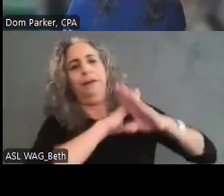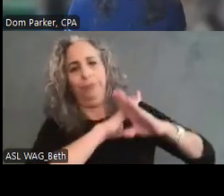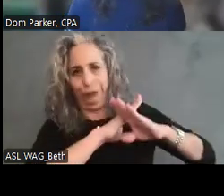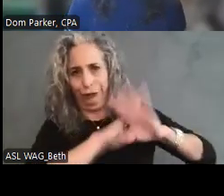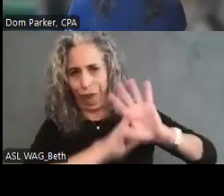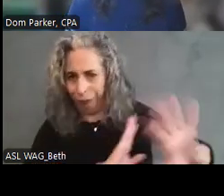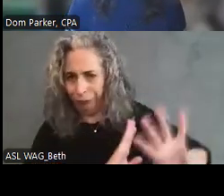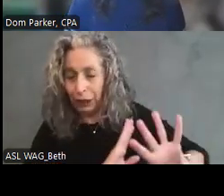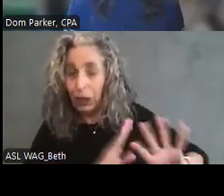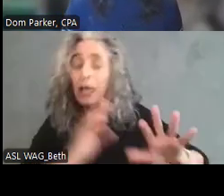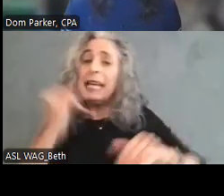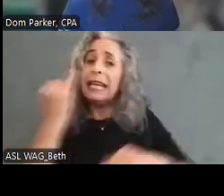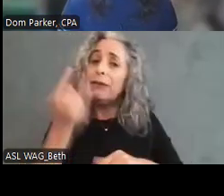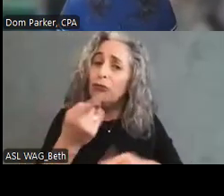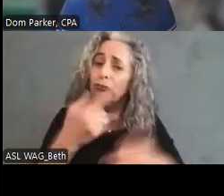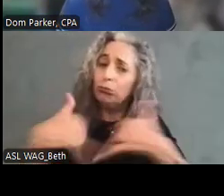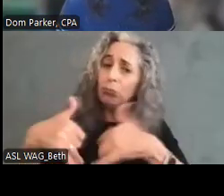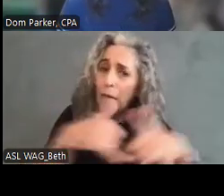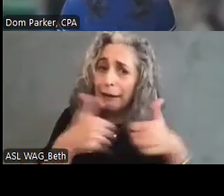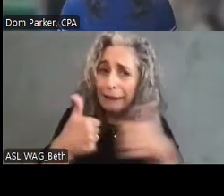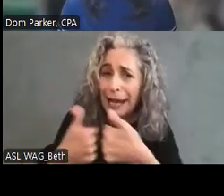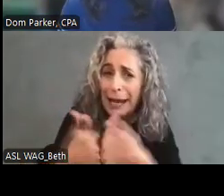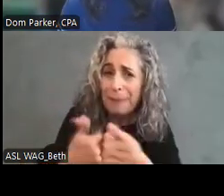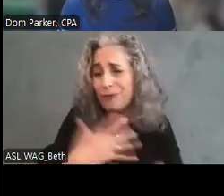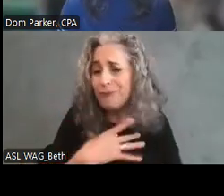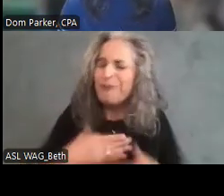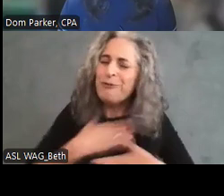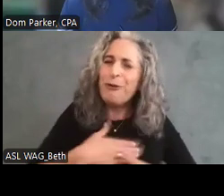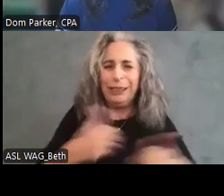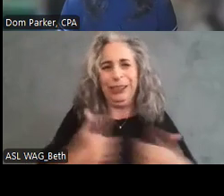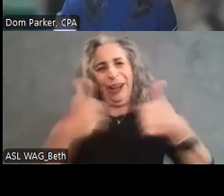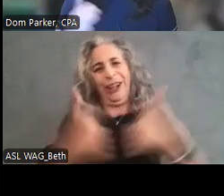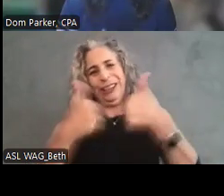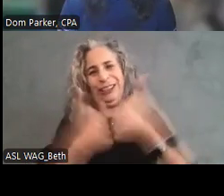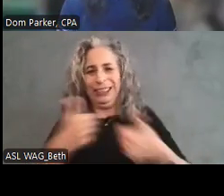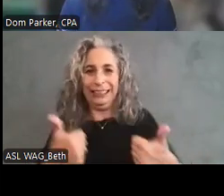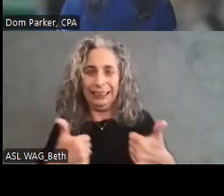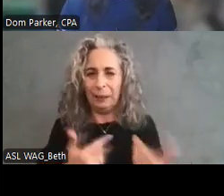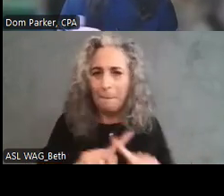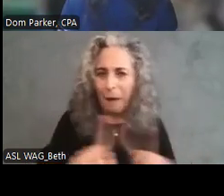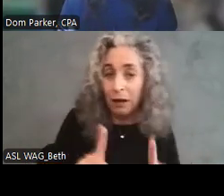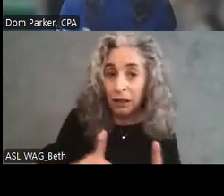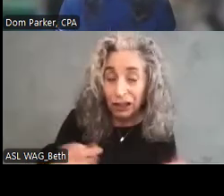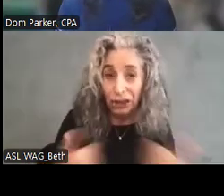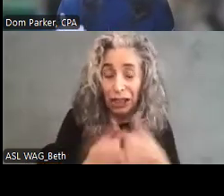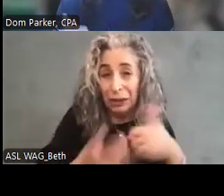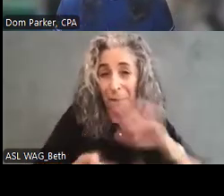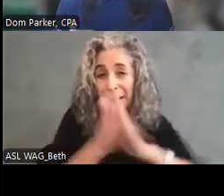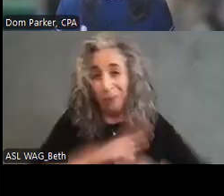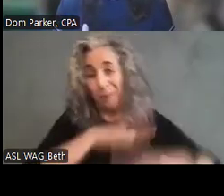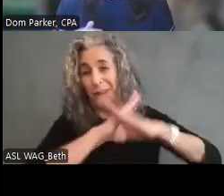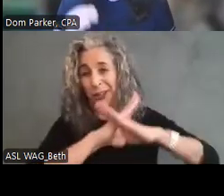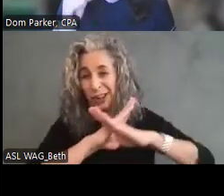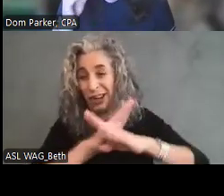you play a game, you might like to play the game because it's a challenging game, but you don't want that challenge to become a blocker from actually